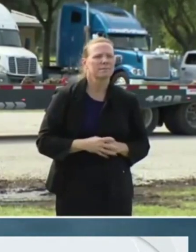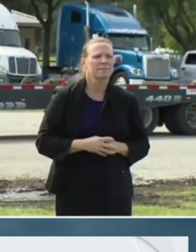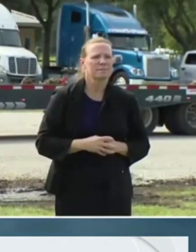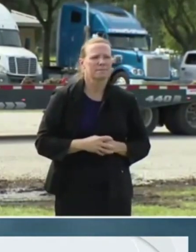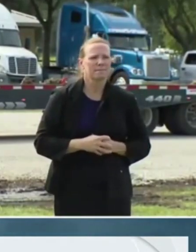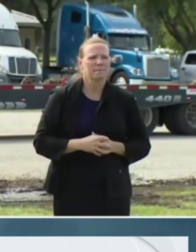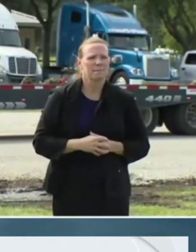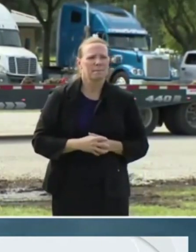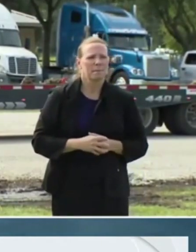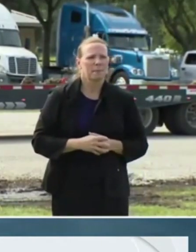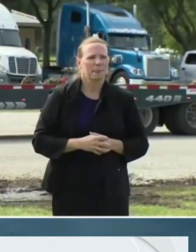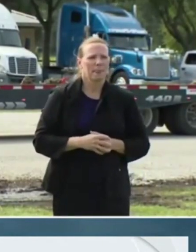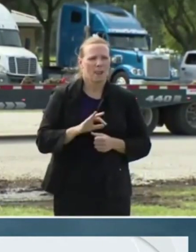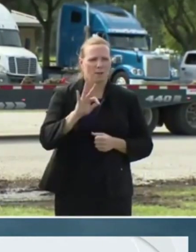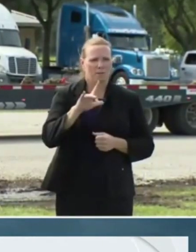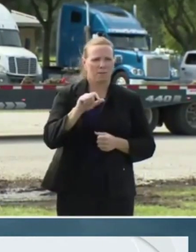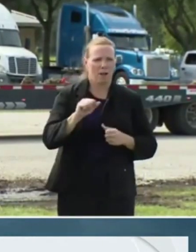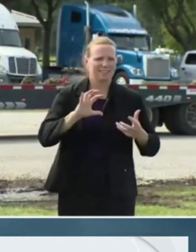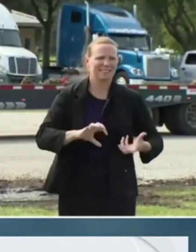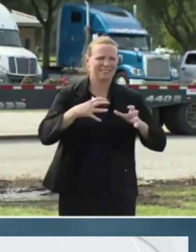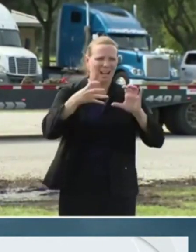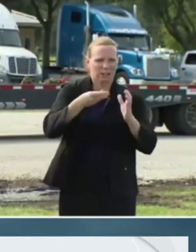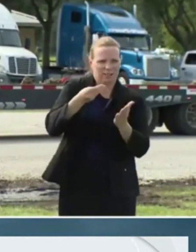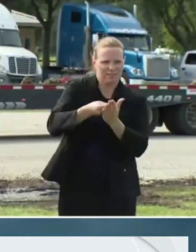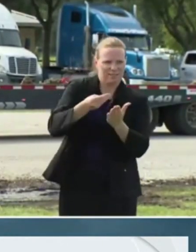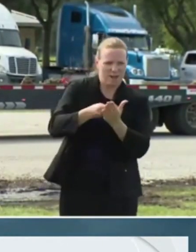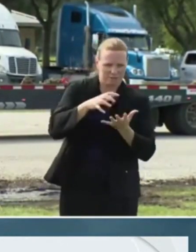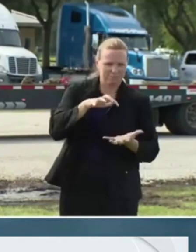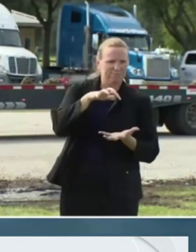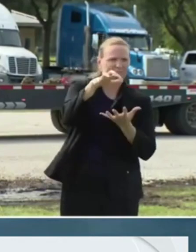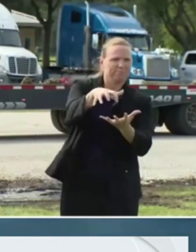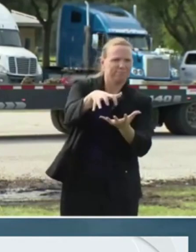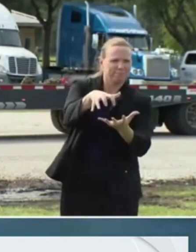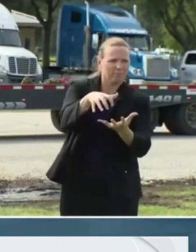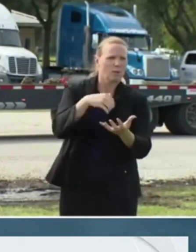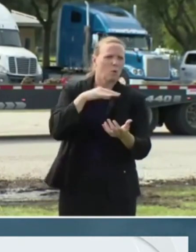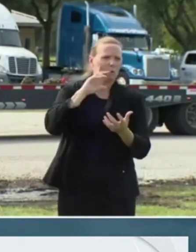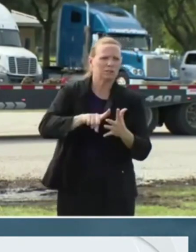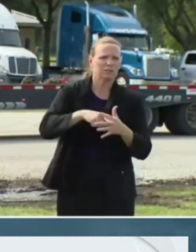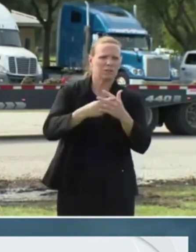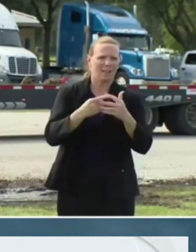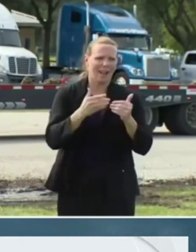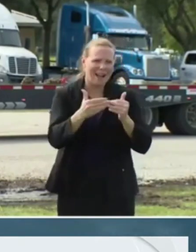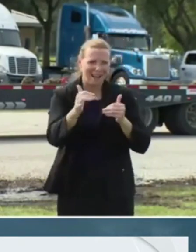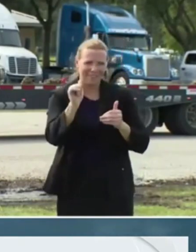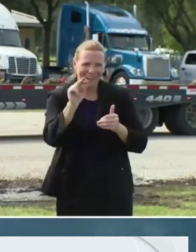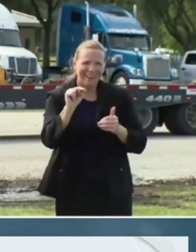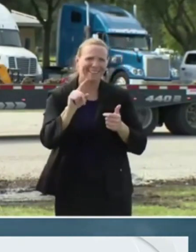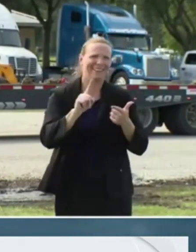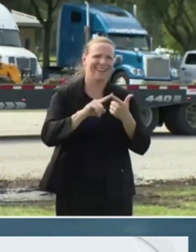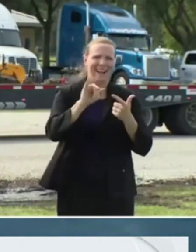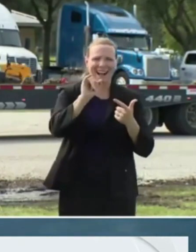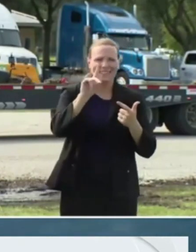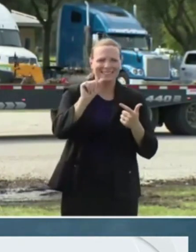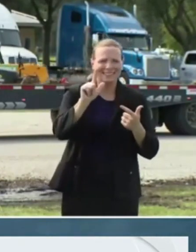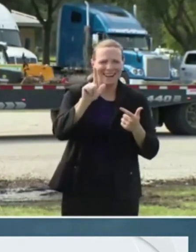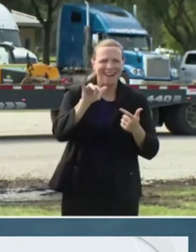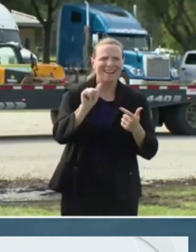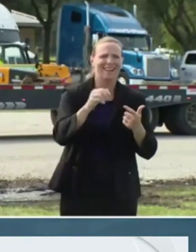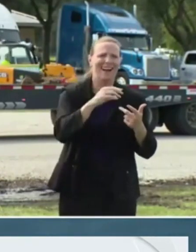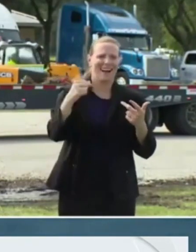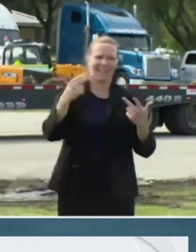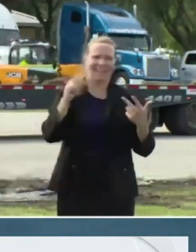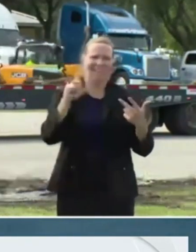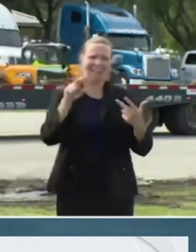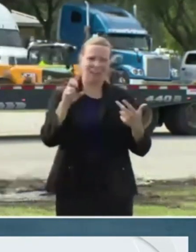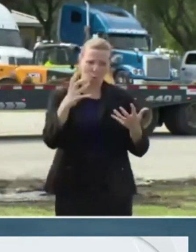Florida Disaster Fund. This was activated after Ian, Idalia, and Helene. If you want to support for